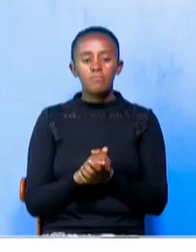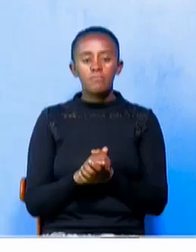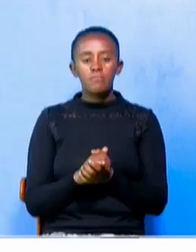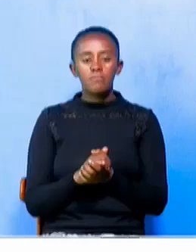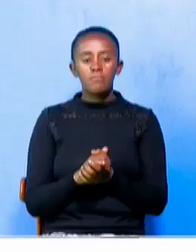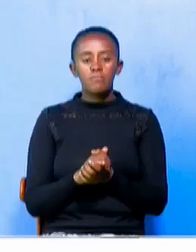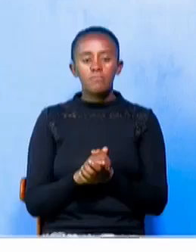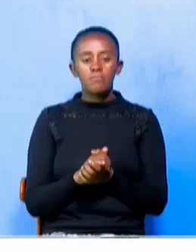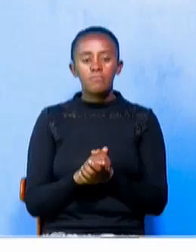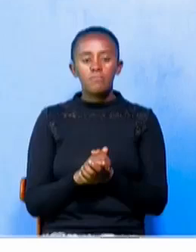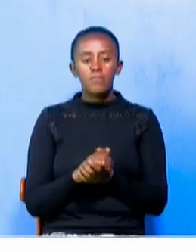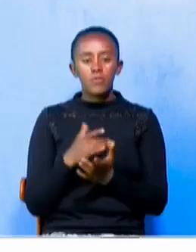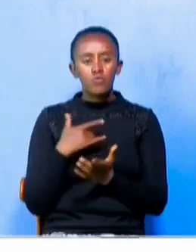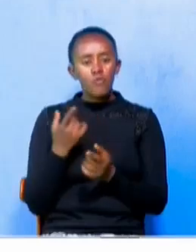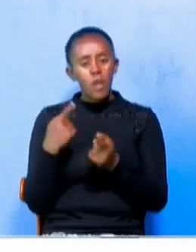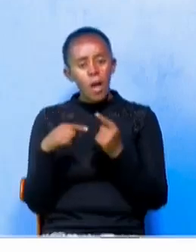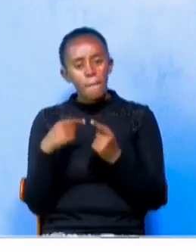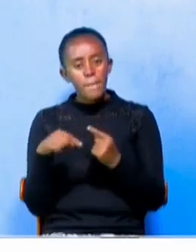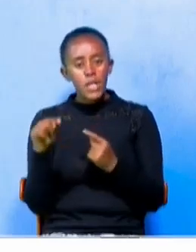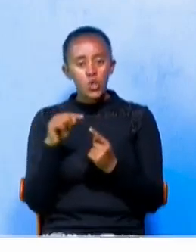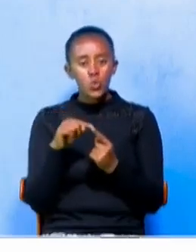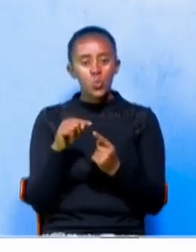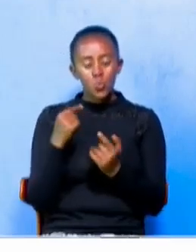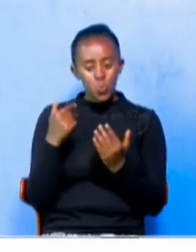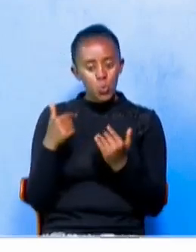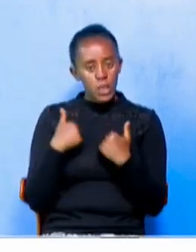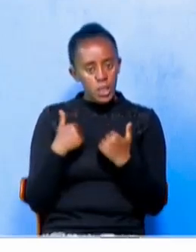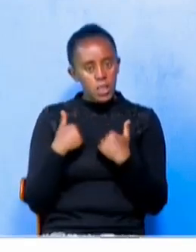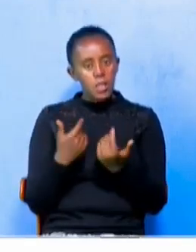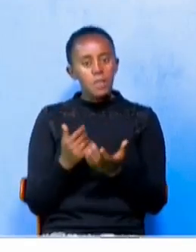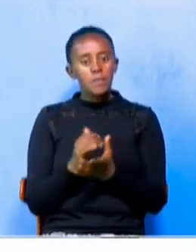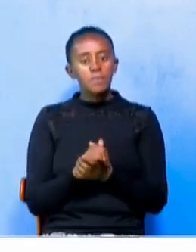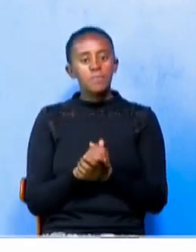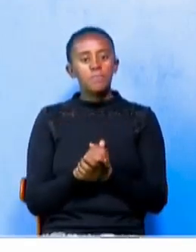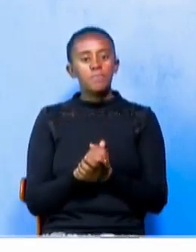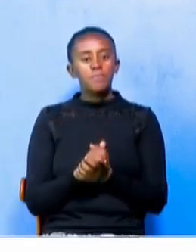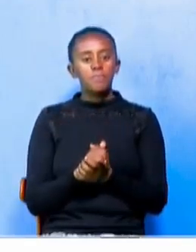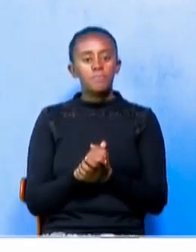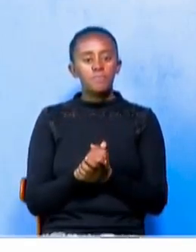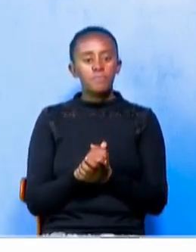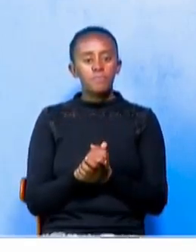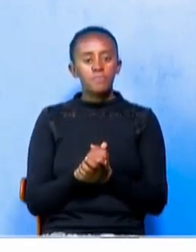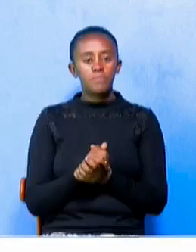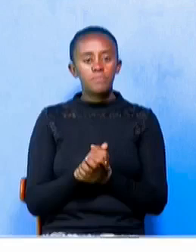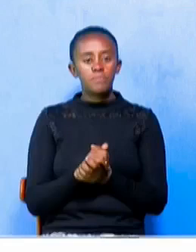Coming to here. Look.